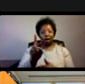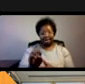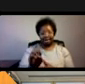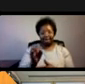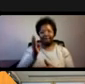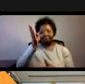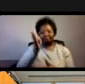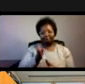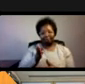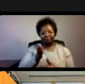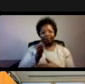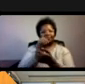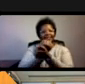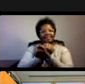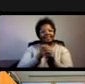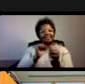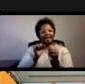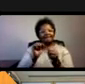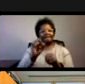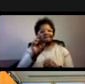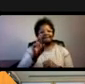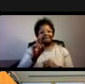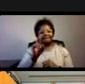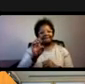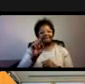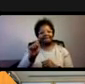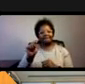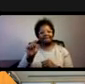dcps.dc.gov/safe return. Again, that's